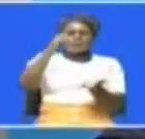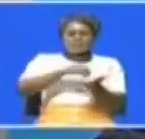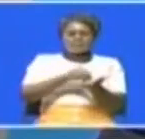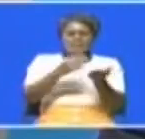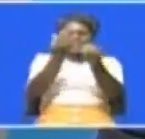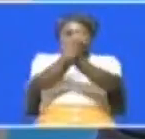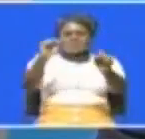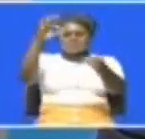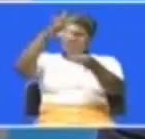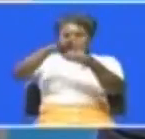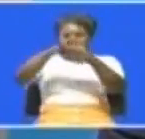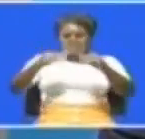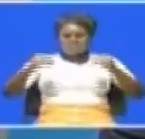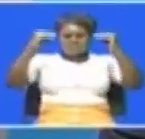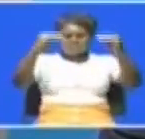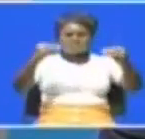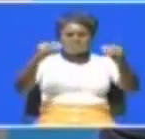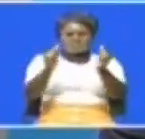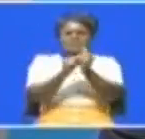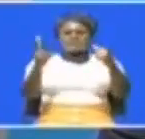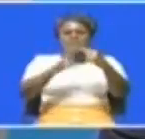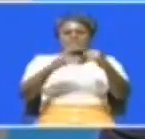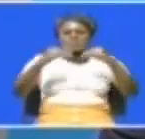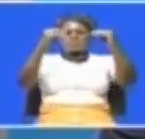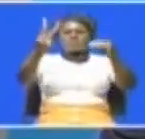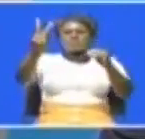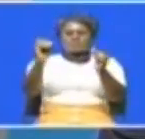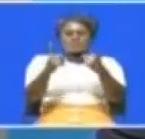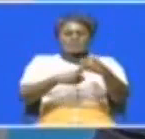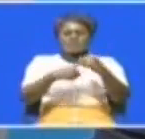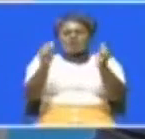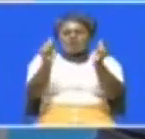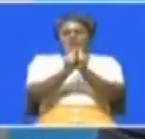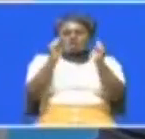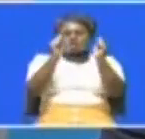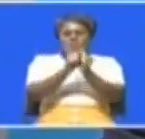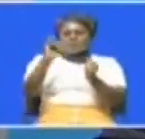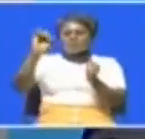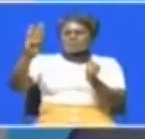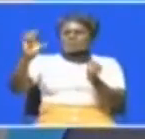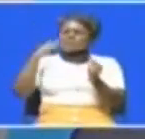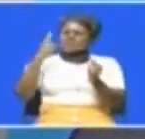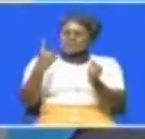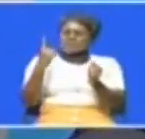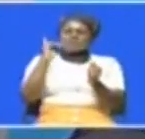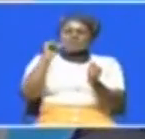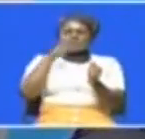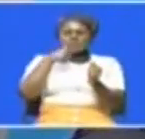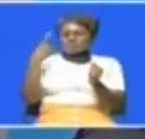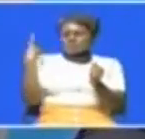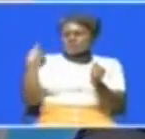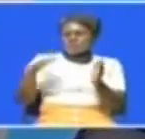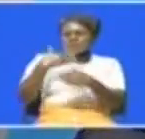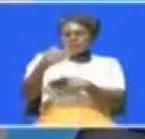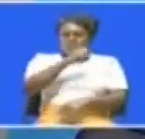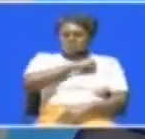presidential election has now been pushed from the 17th to the 26th of October. The IEBC said the new date, just a day after the Supreme Court